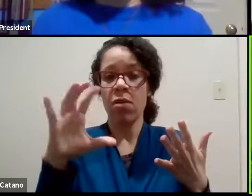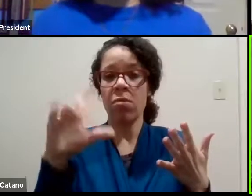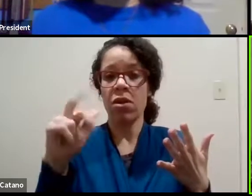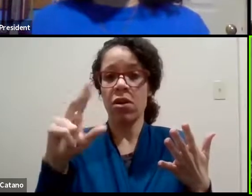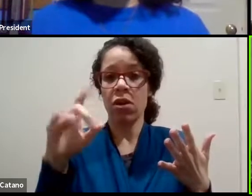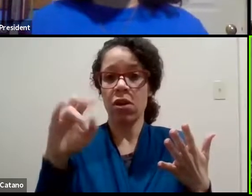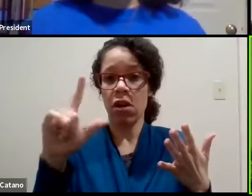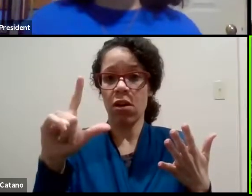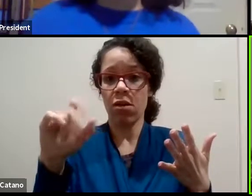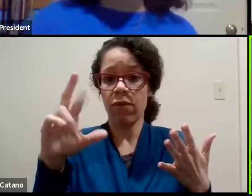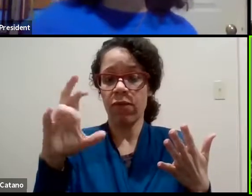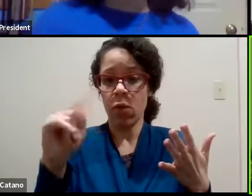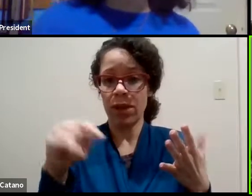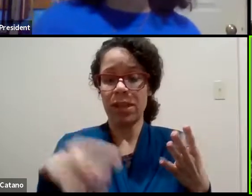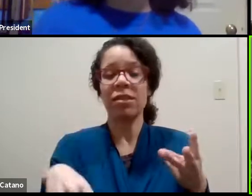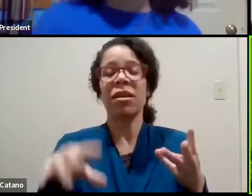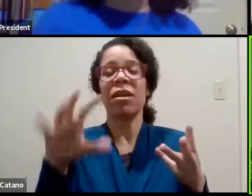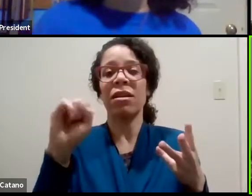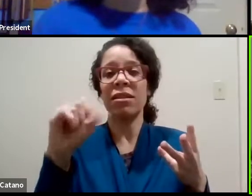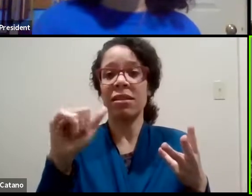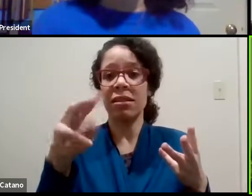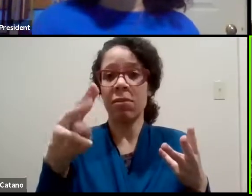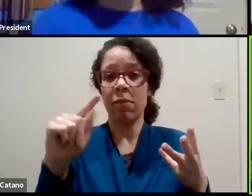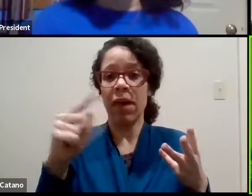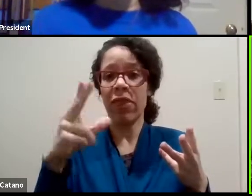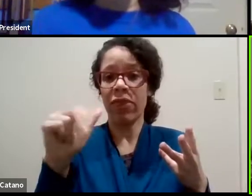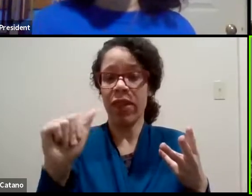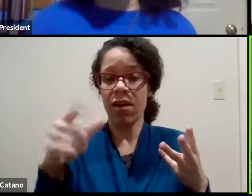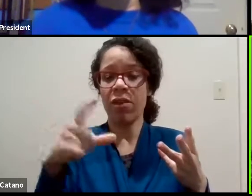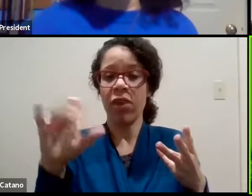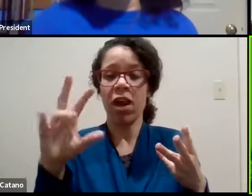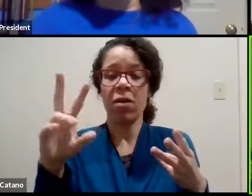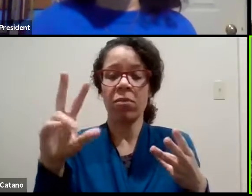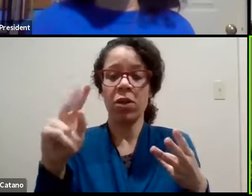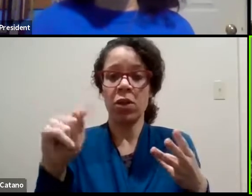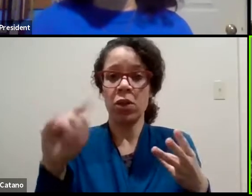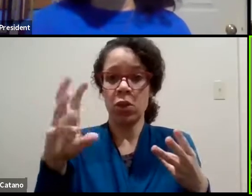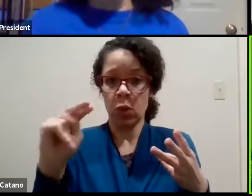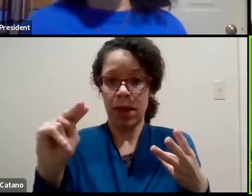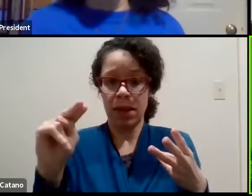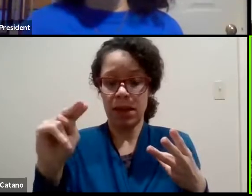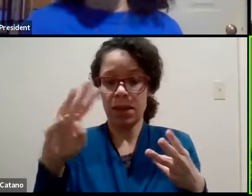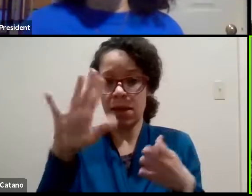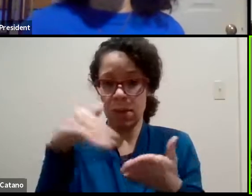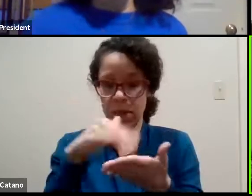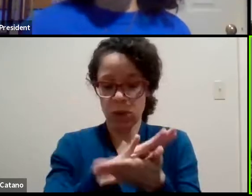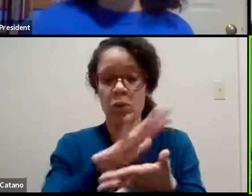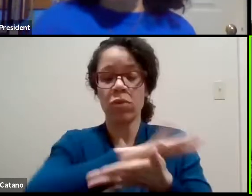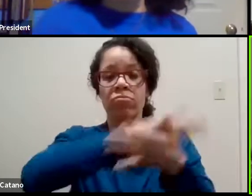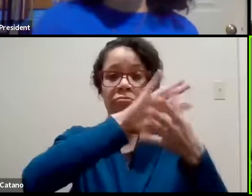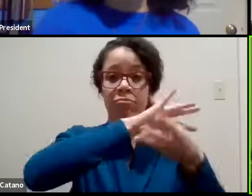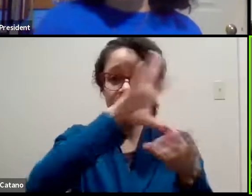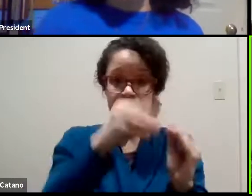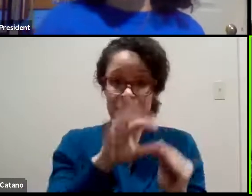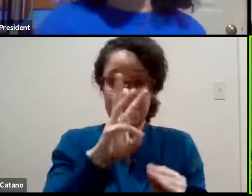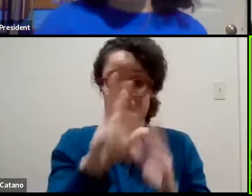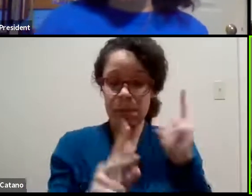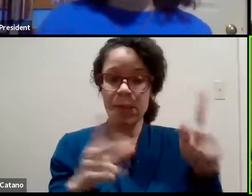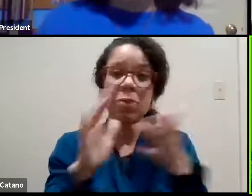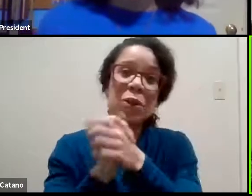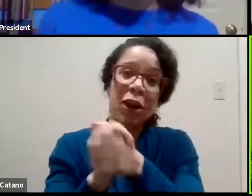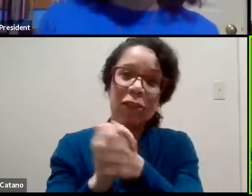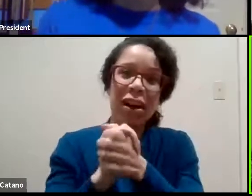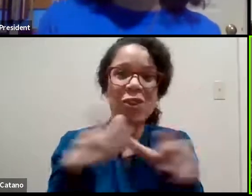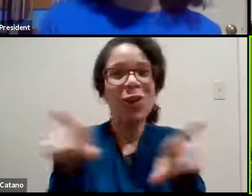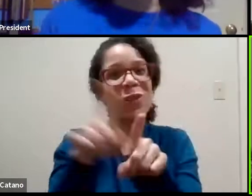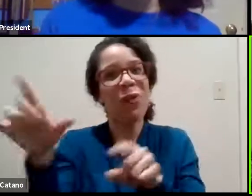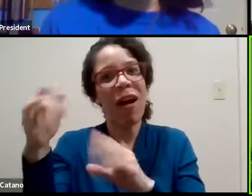Samantha Vivian Beck at Twain Middle School. So a huge round of congratulations to those six individuals. And to all of the